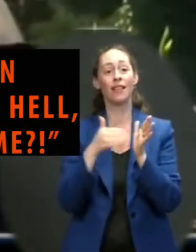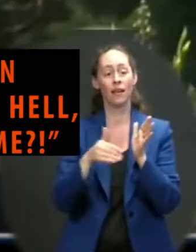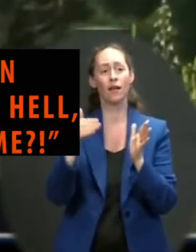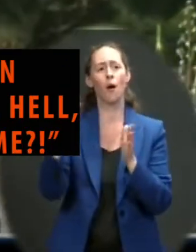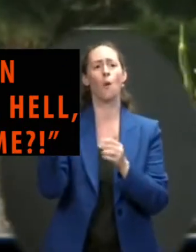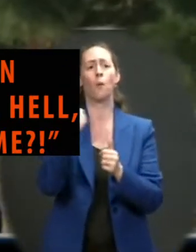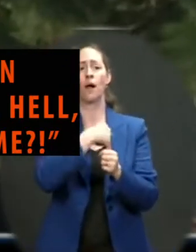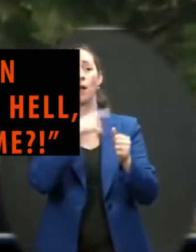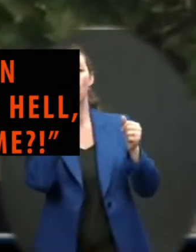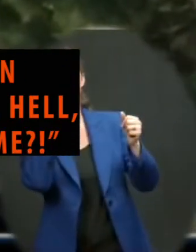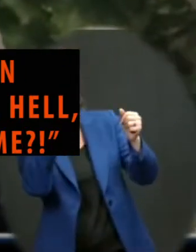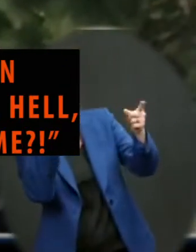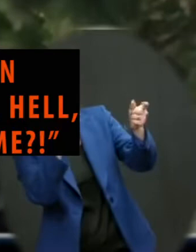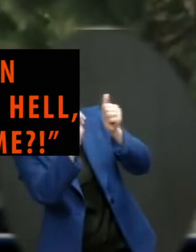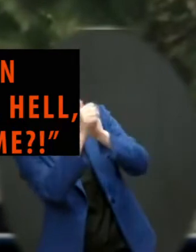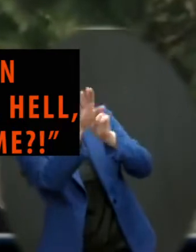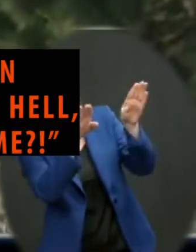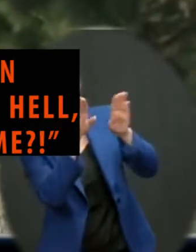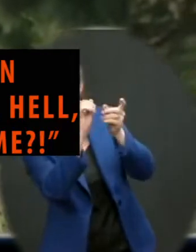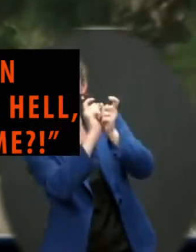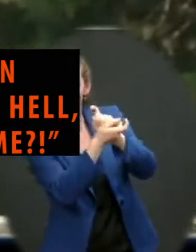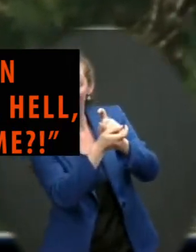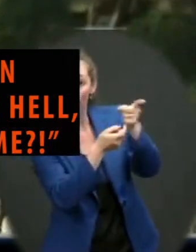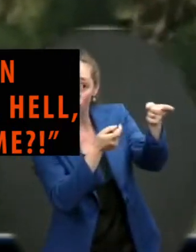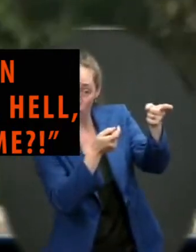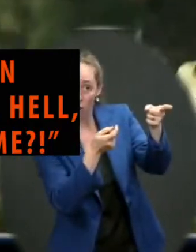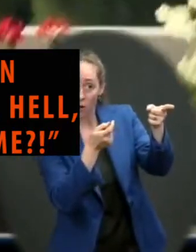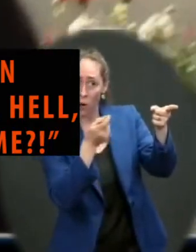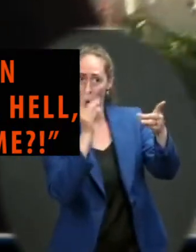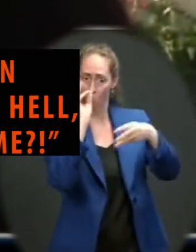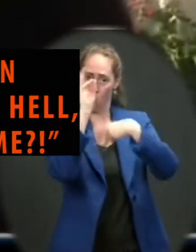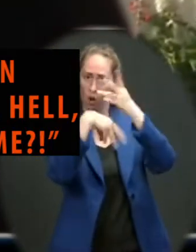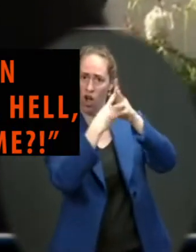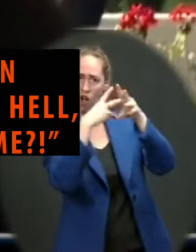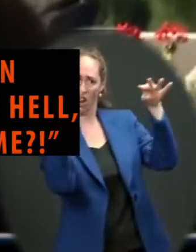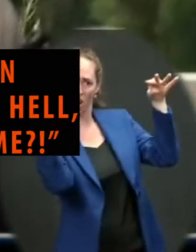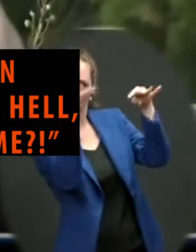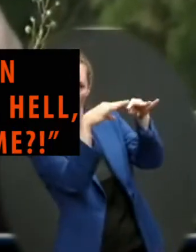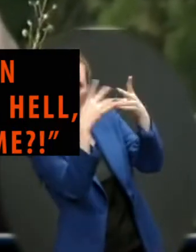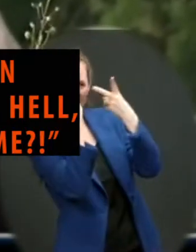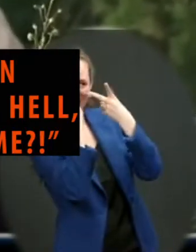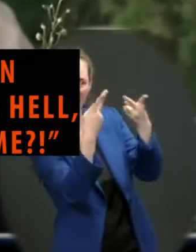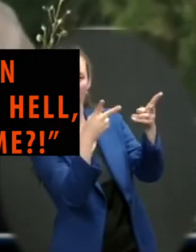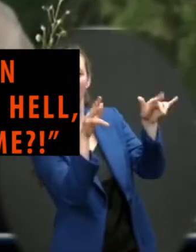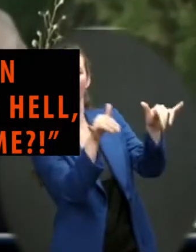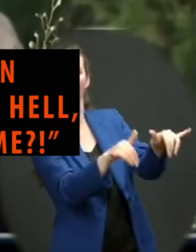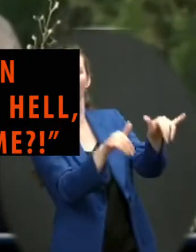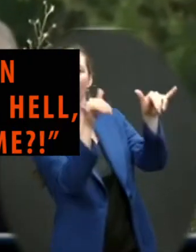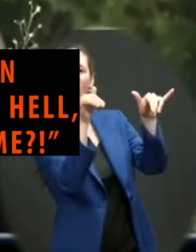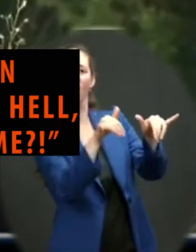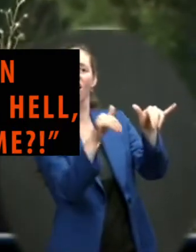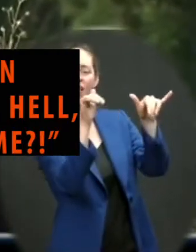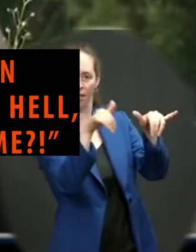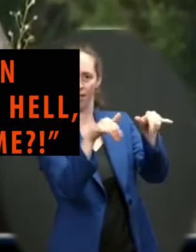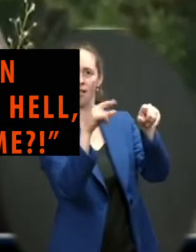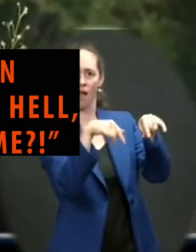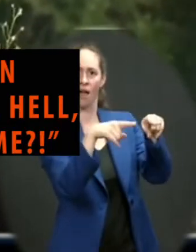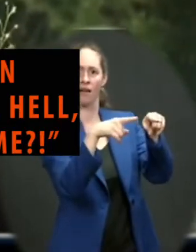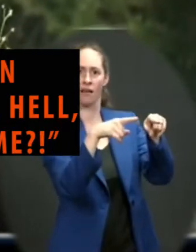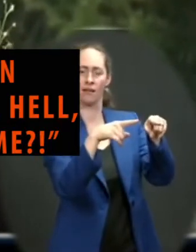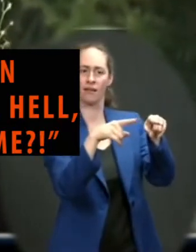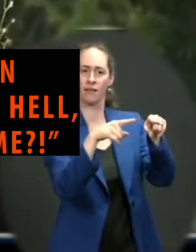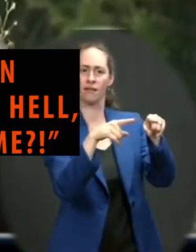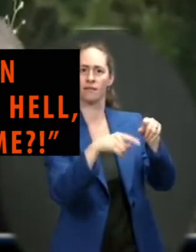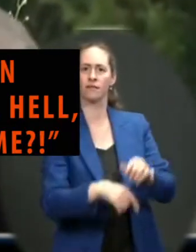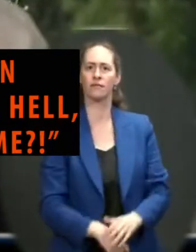behavior is that the rest of the world reacts to them and they diminish their standing in the world. I'm not confident in anything.